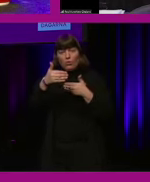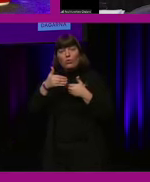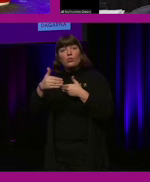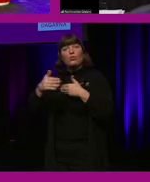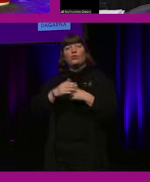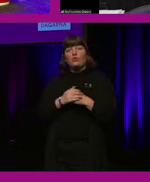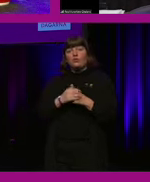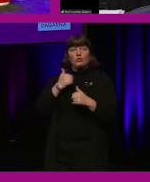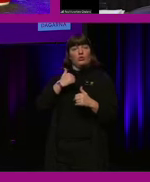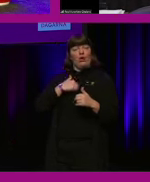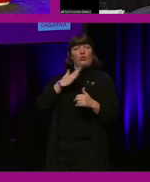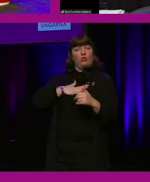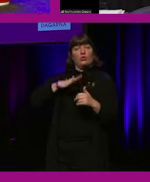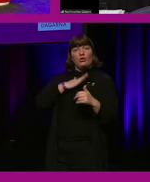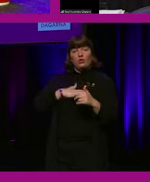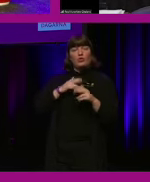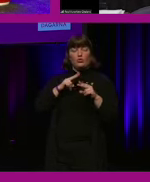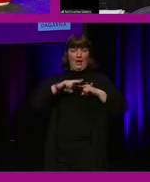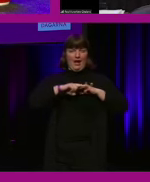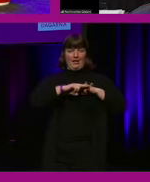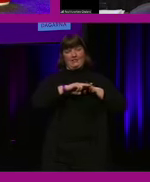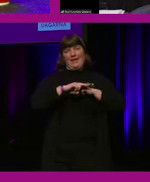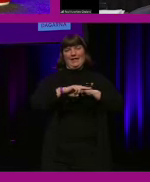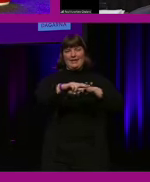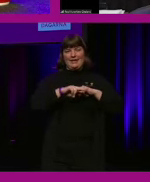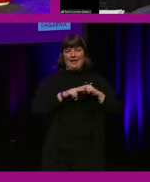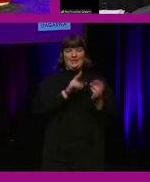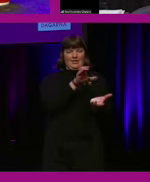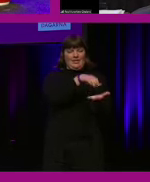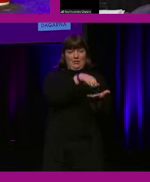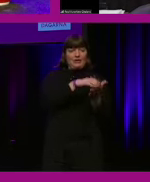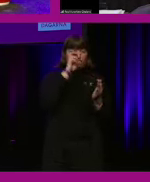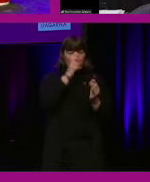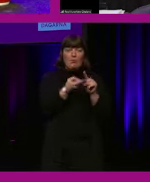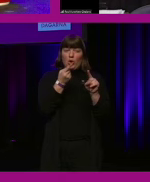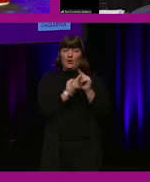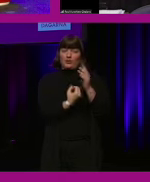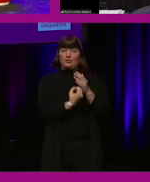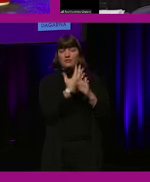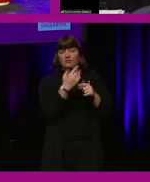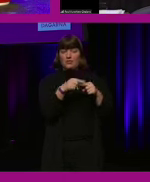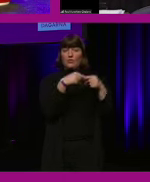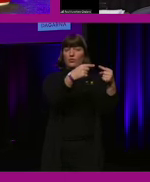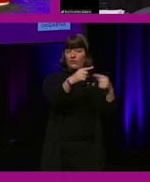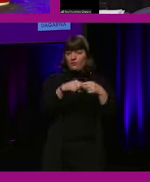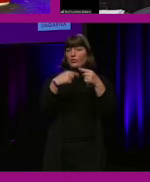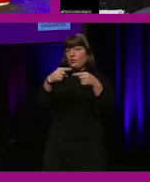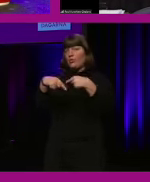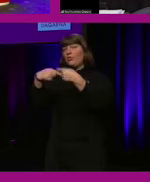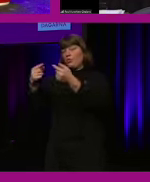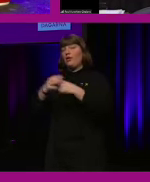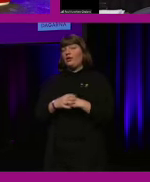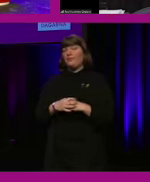seems to me that these integrity agencies are beginning to develop a quasi-constitutional